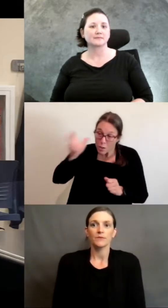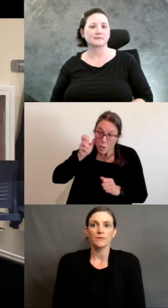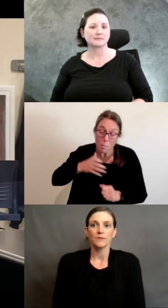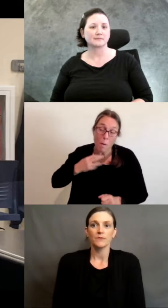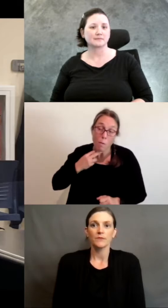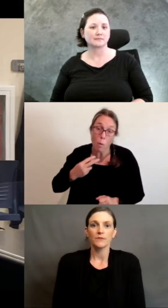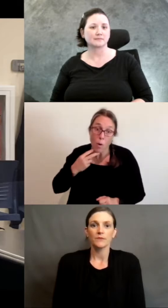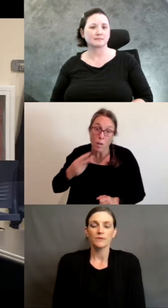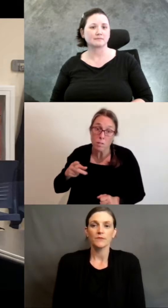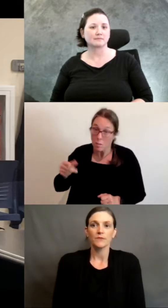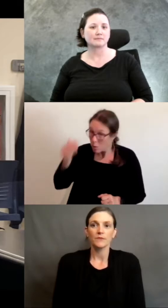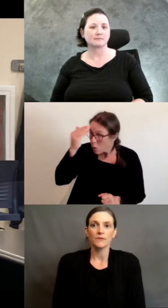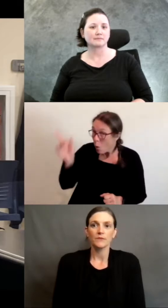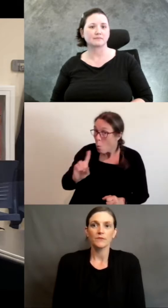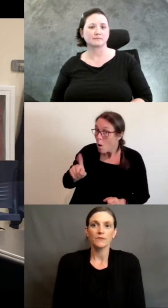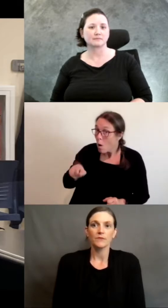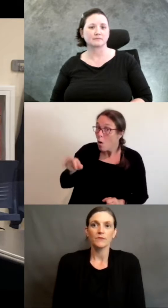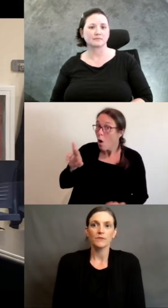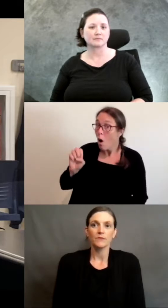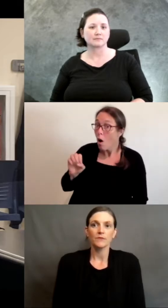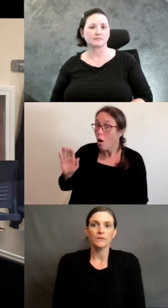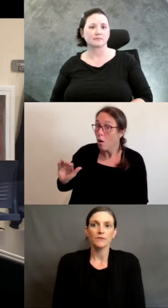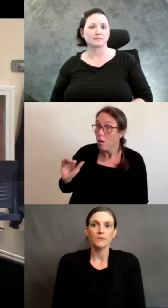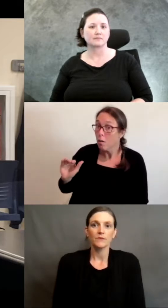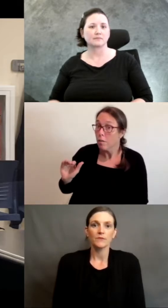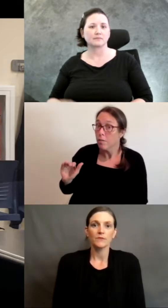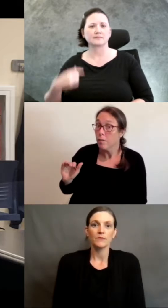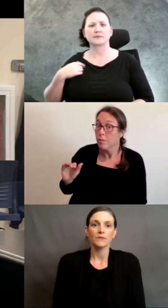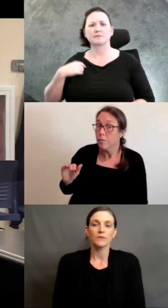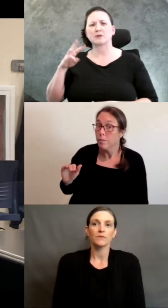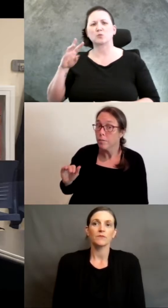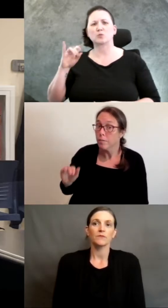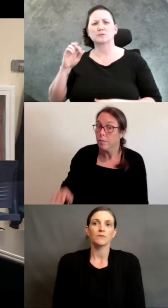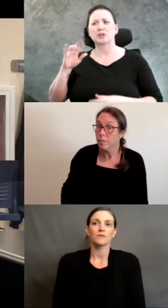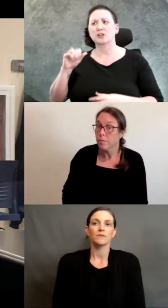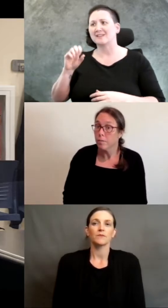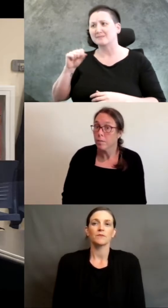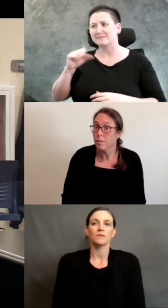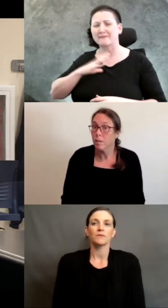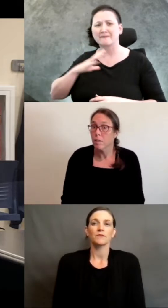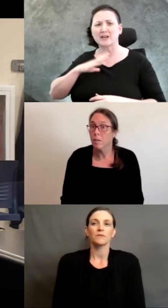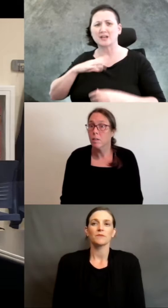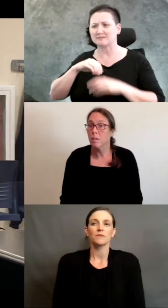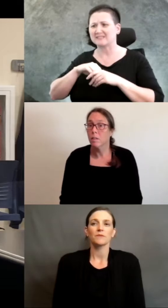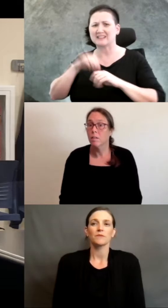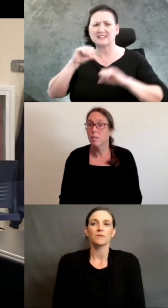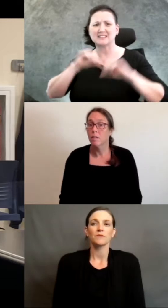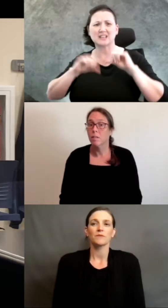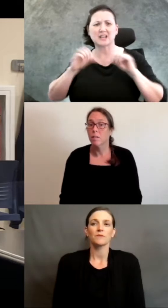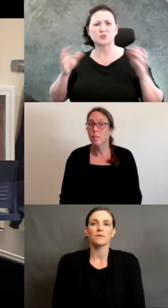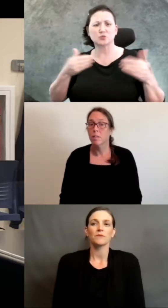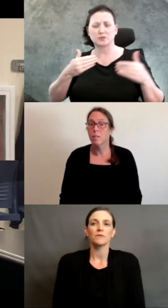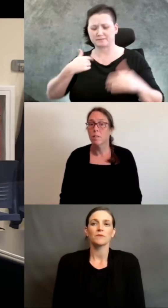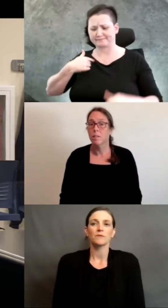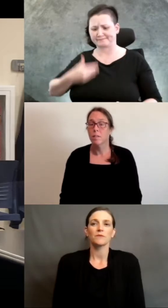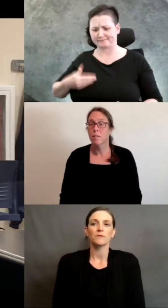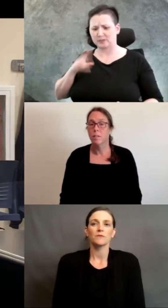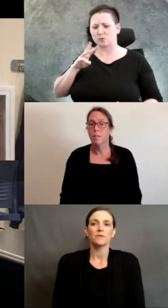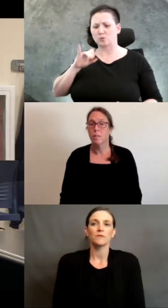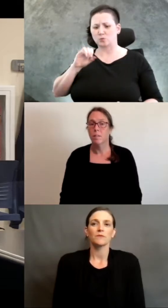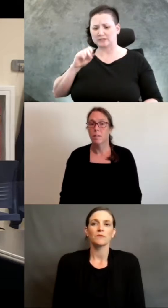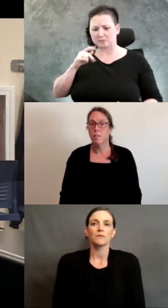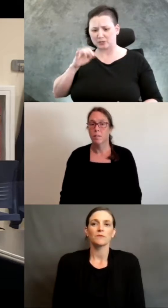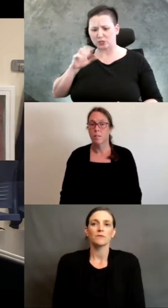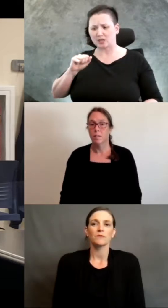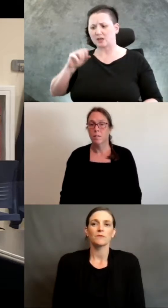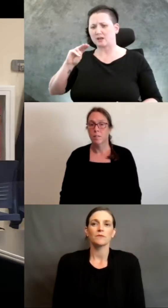you know where you are? Yes, I'm fine. I'm in the science room. My name is Vesperia Megan